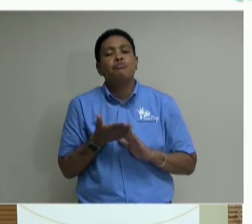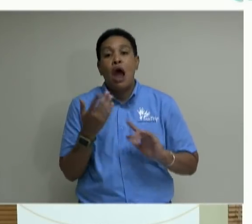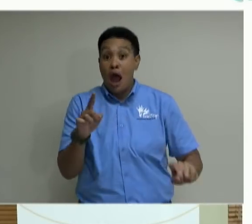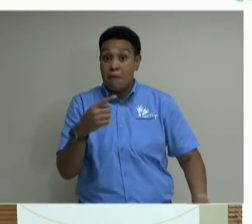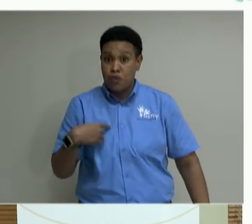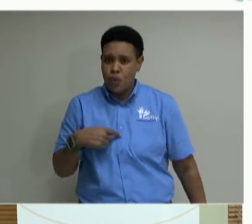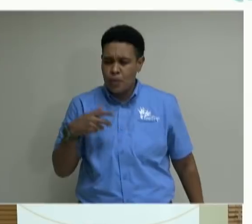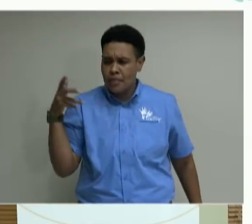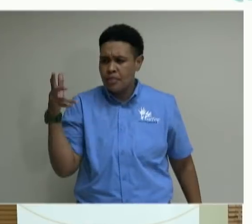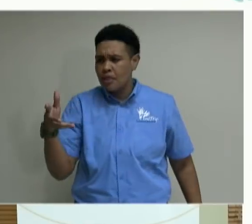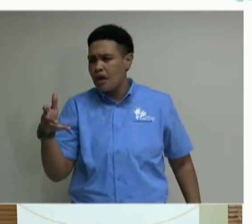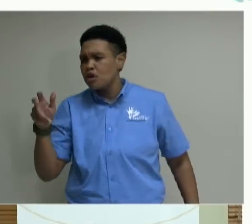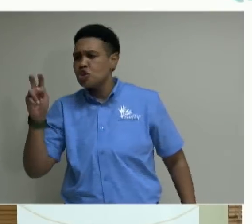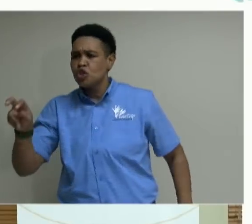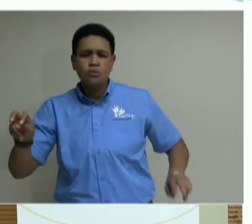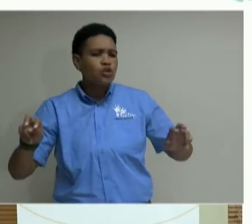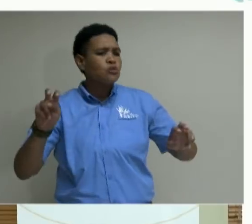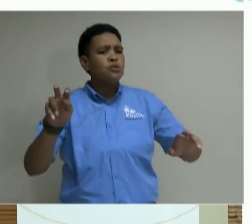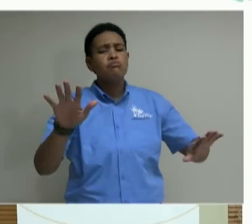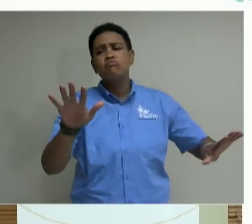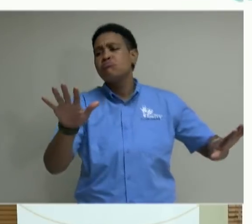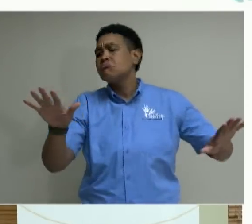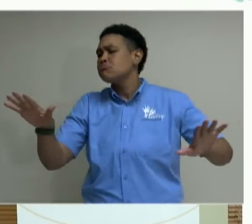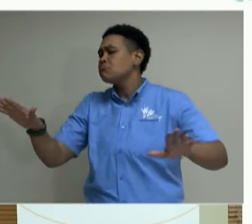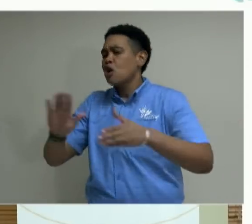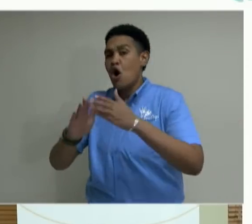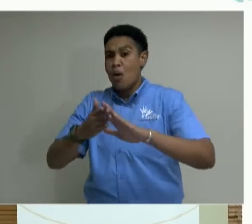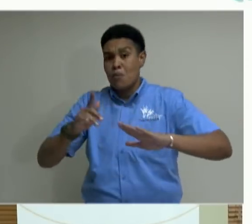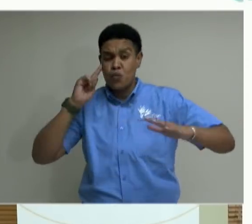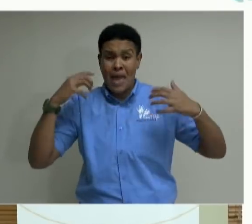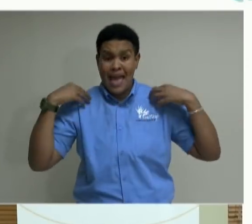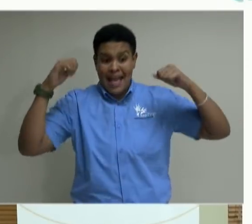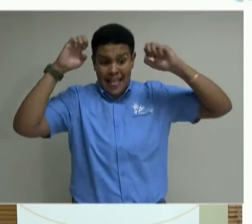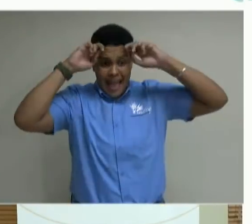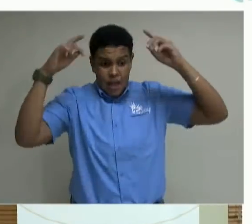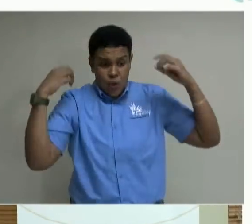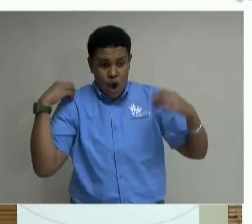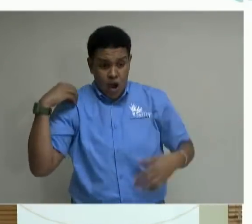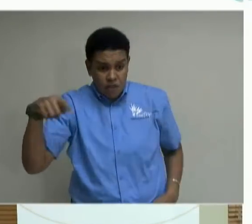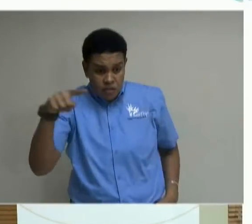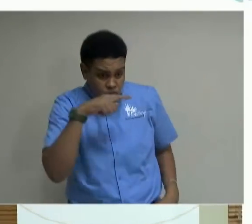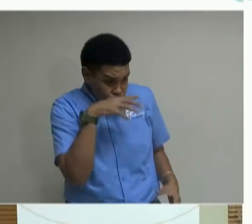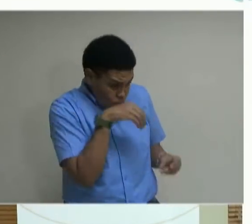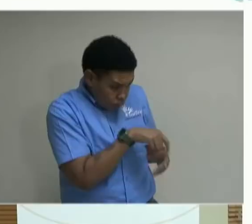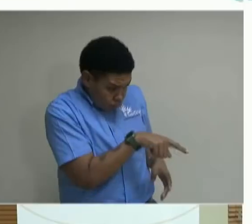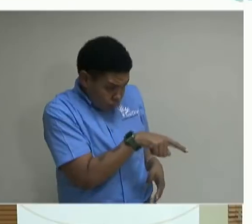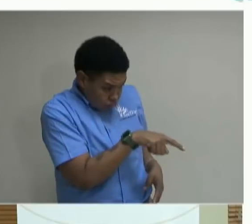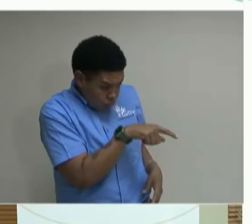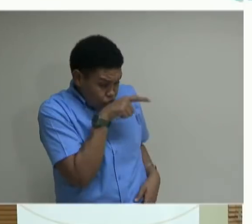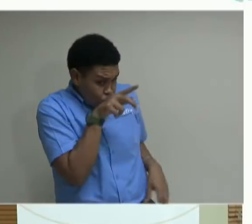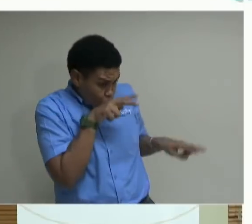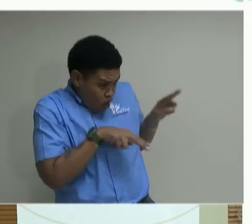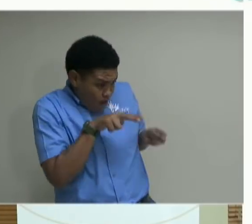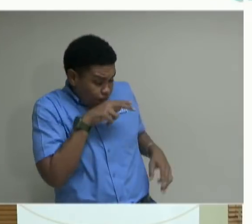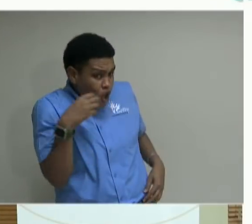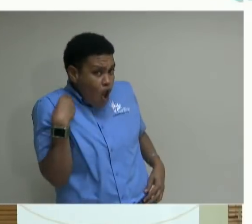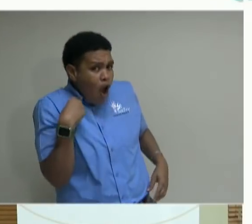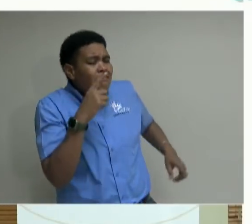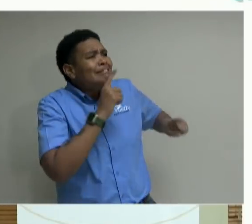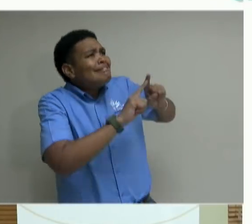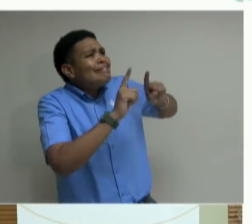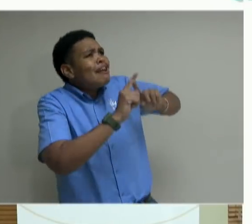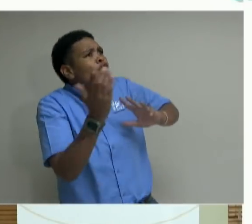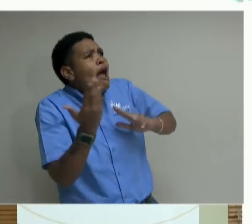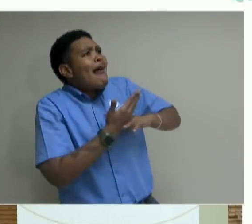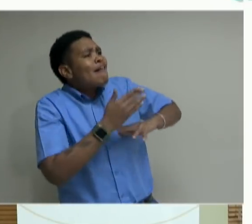are out there in these communities with our health education officers, our surveillance officers. We are mounting different